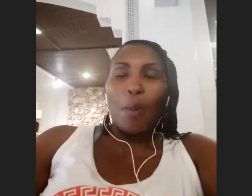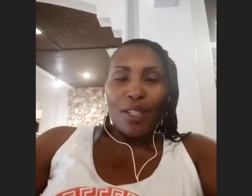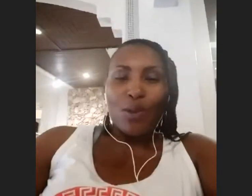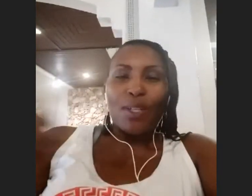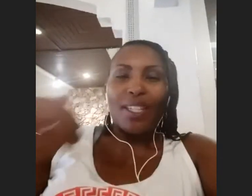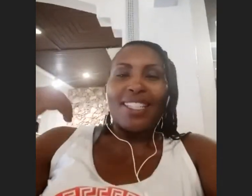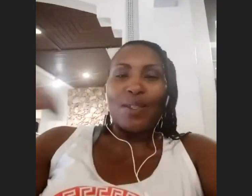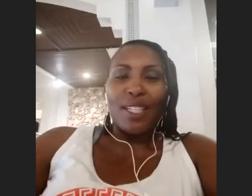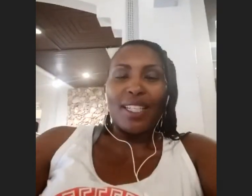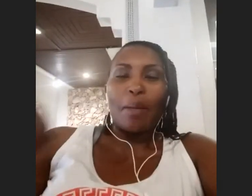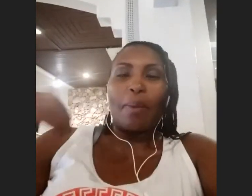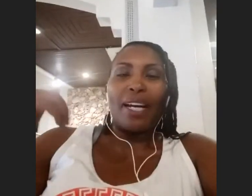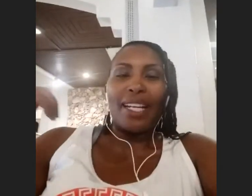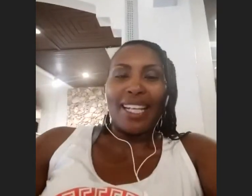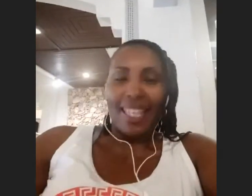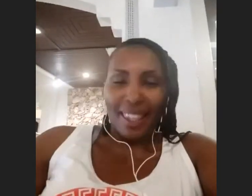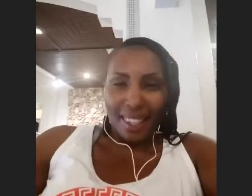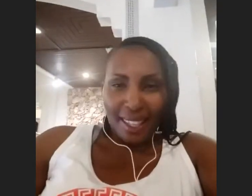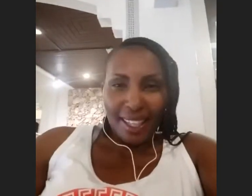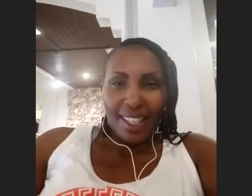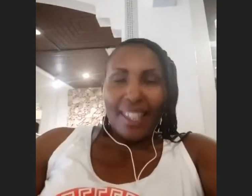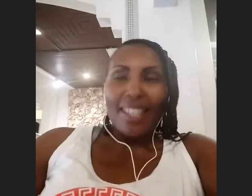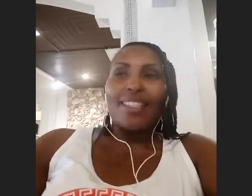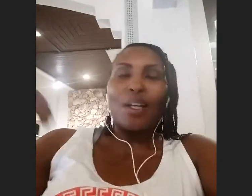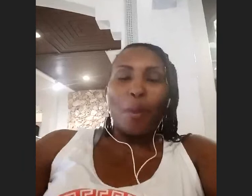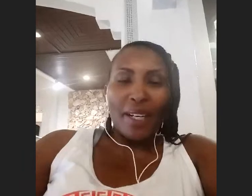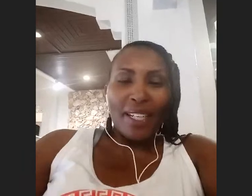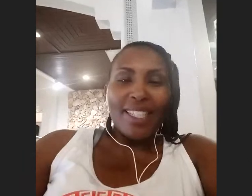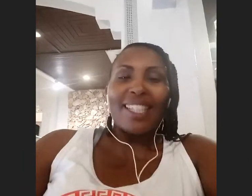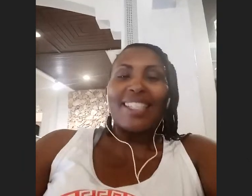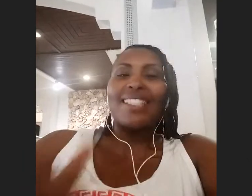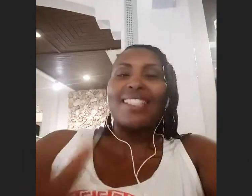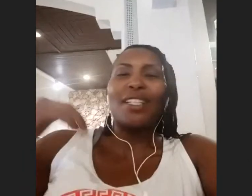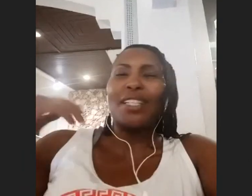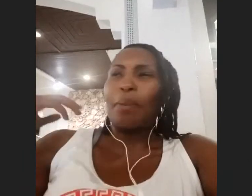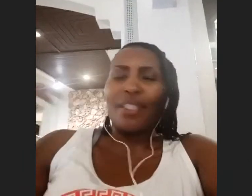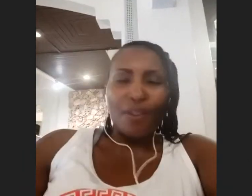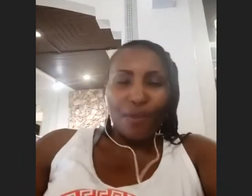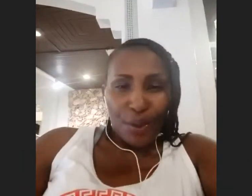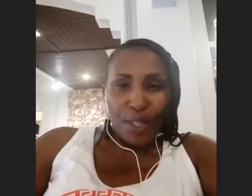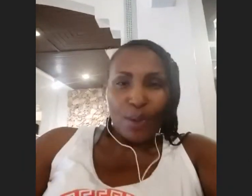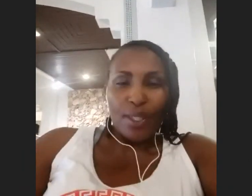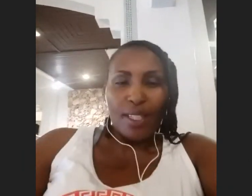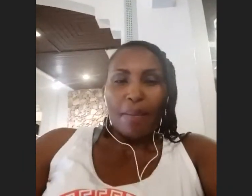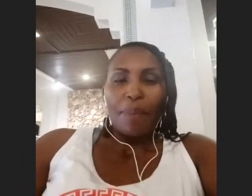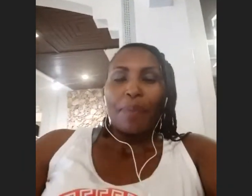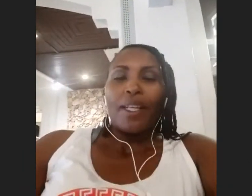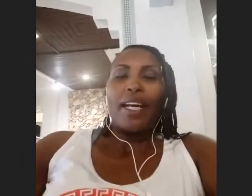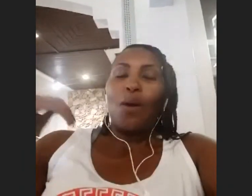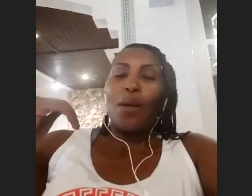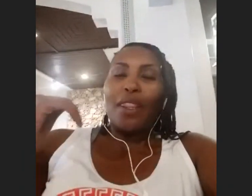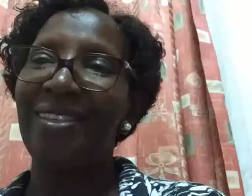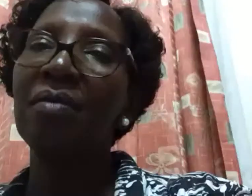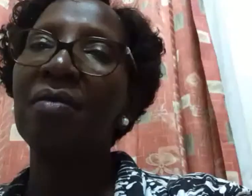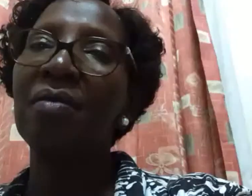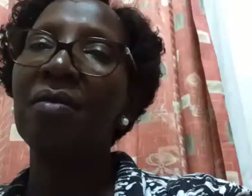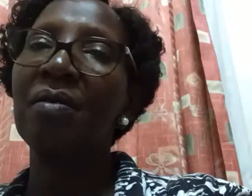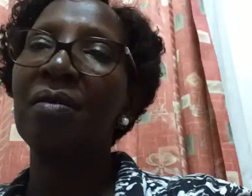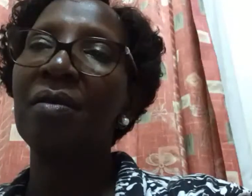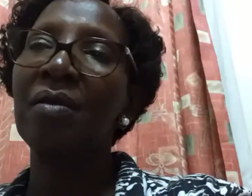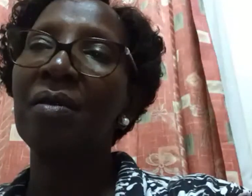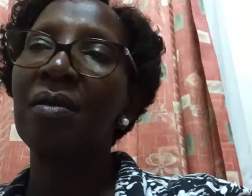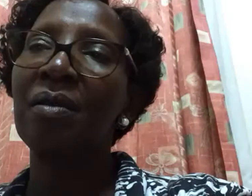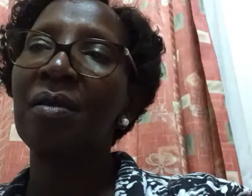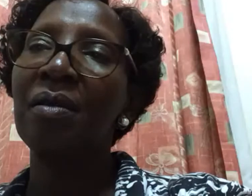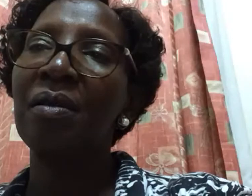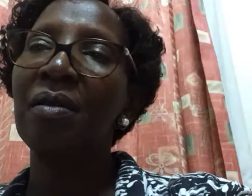single parenthood that is created by death. The single parenting that is created by different reasons. Yeah. Now, we